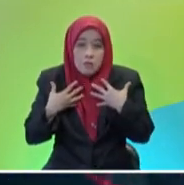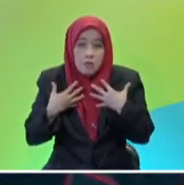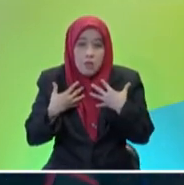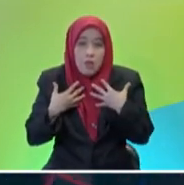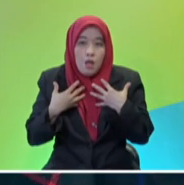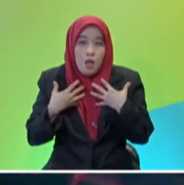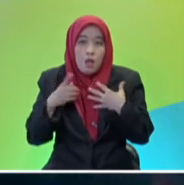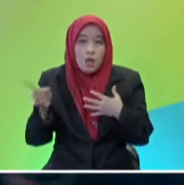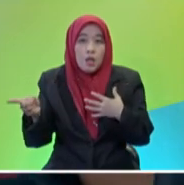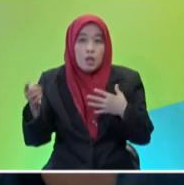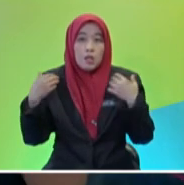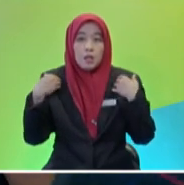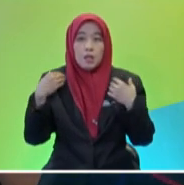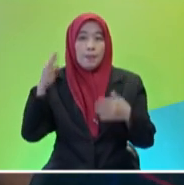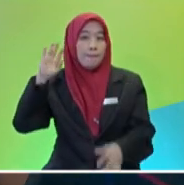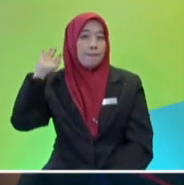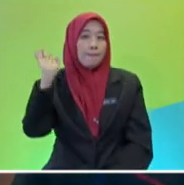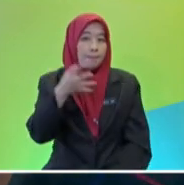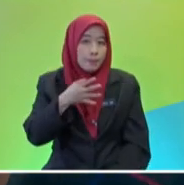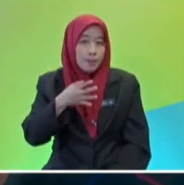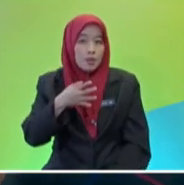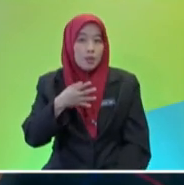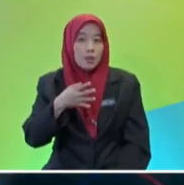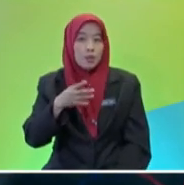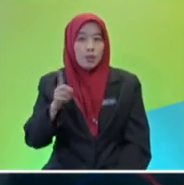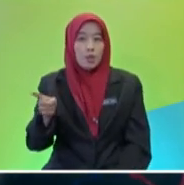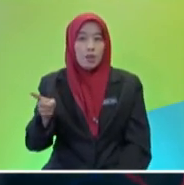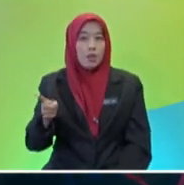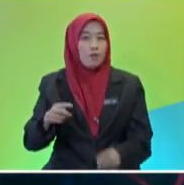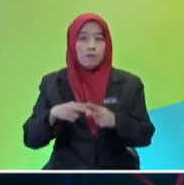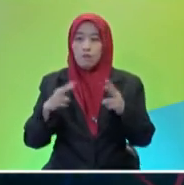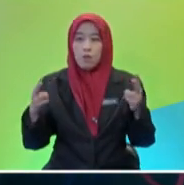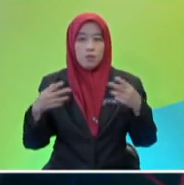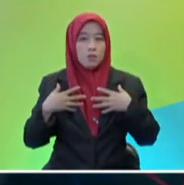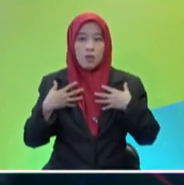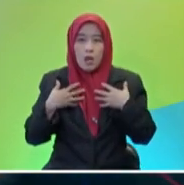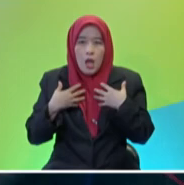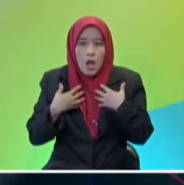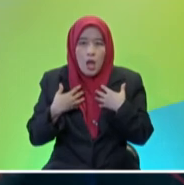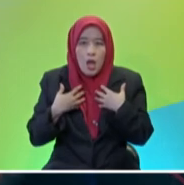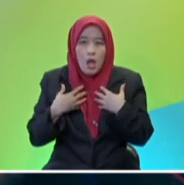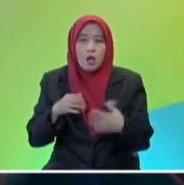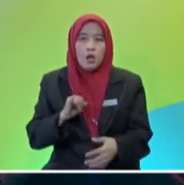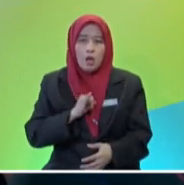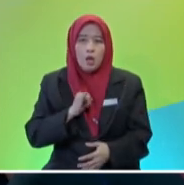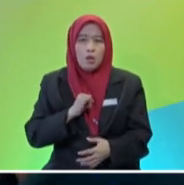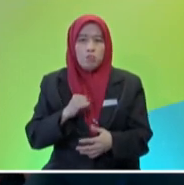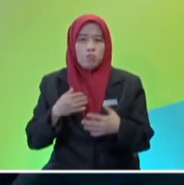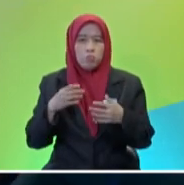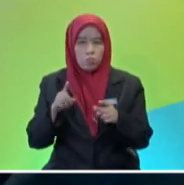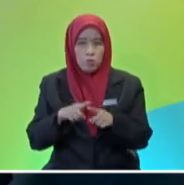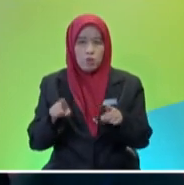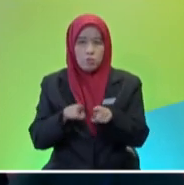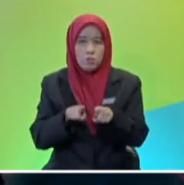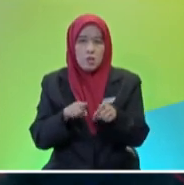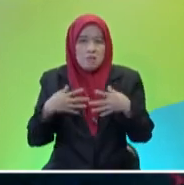a bee there. Oh, it's very scary, okay? I'm scared of bee too. Yes, they stung.